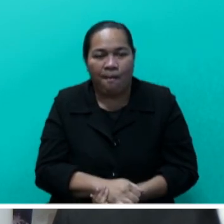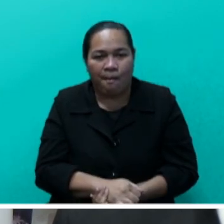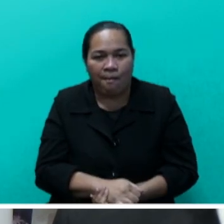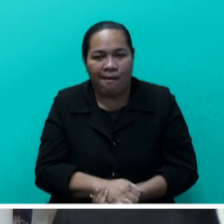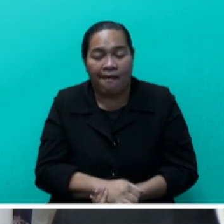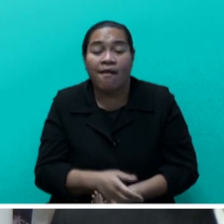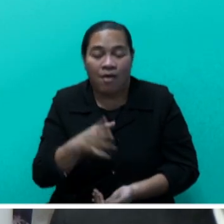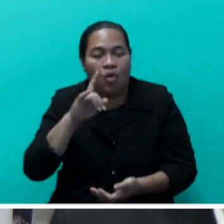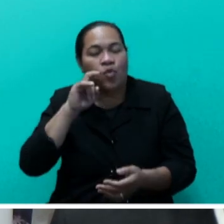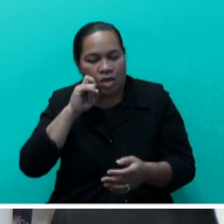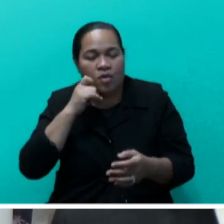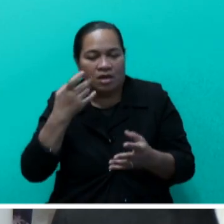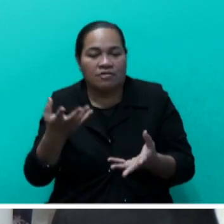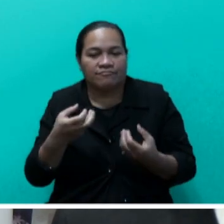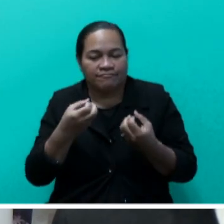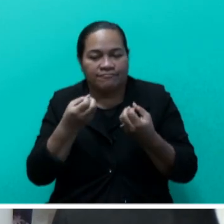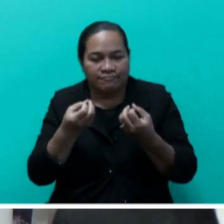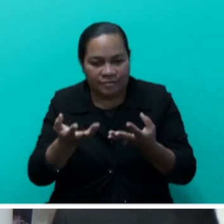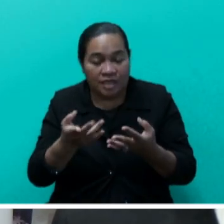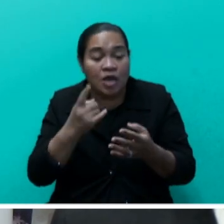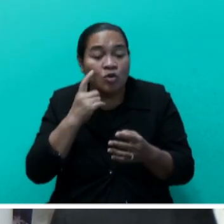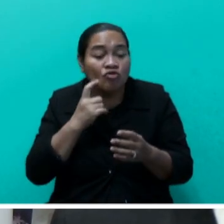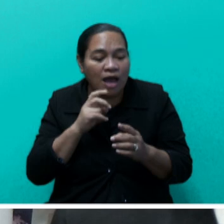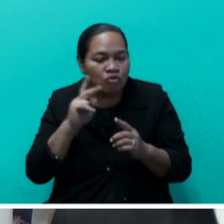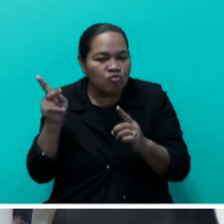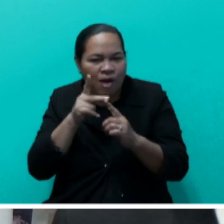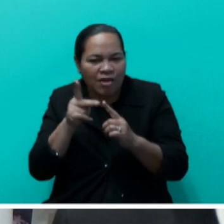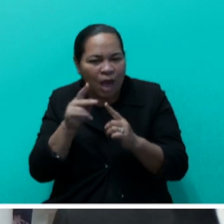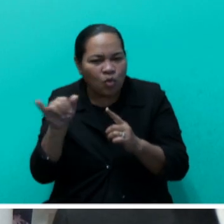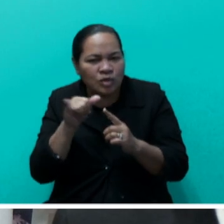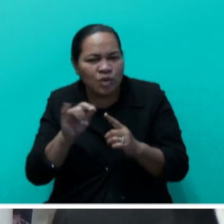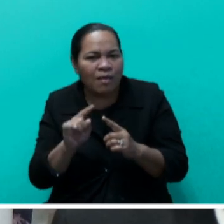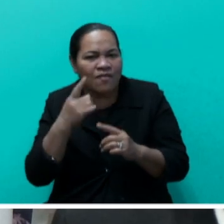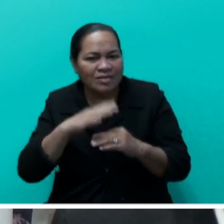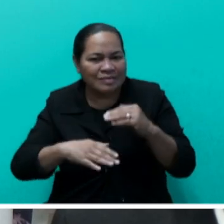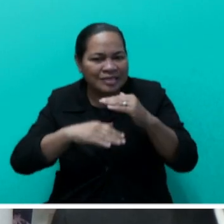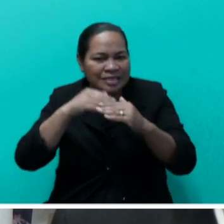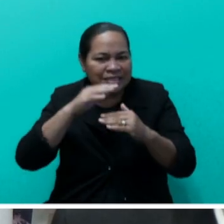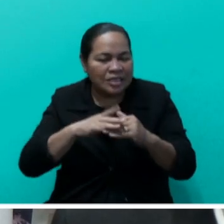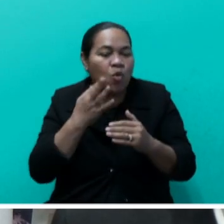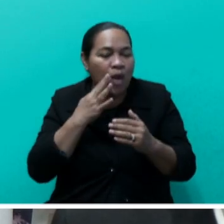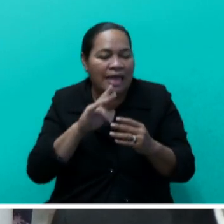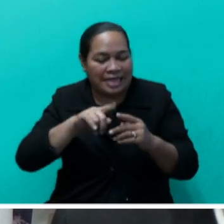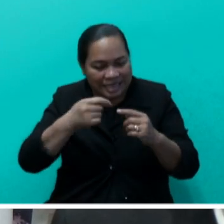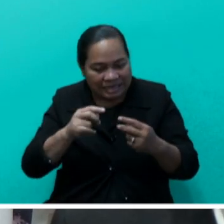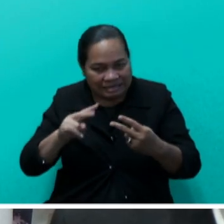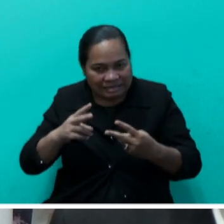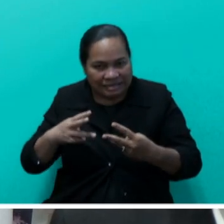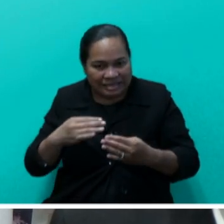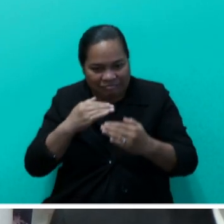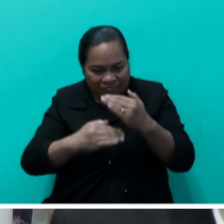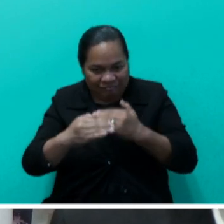that will come on board, and then we'll try and prioritize the actual rollout of the sites.